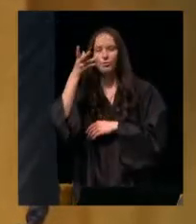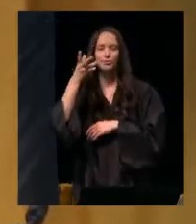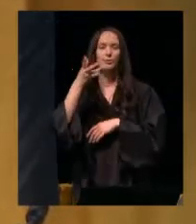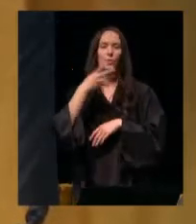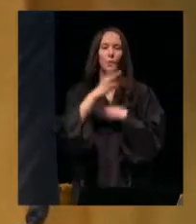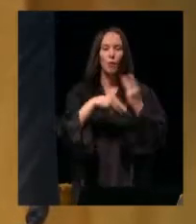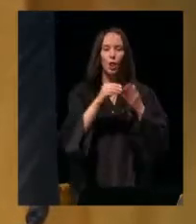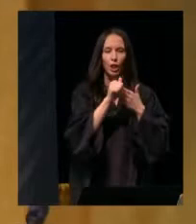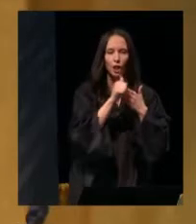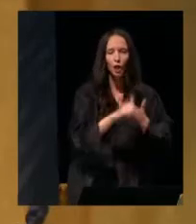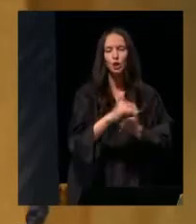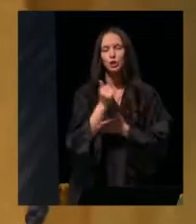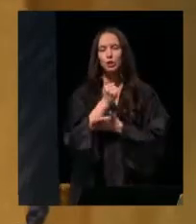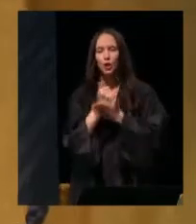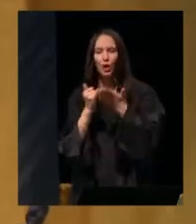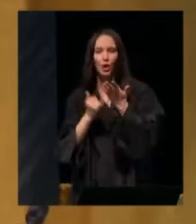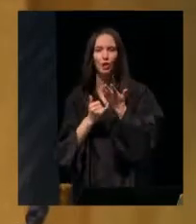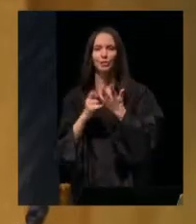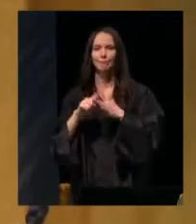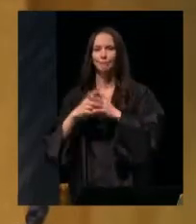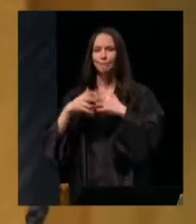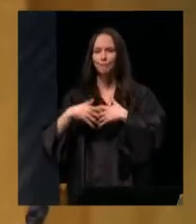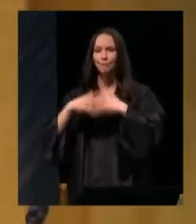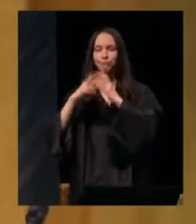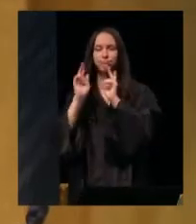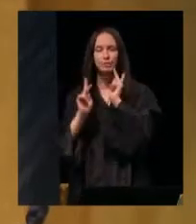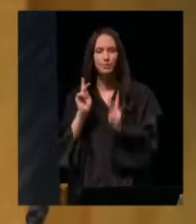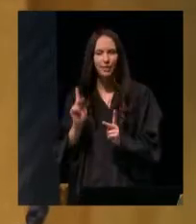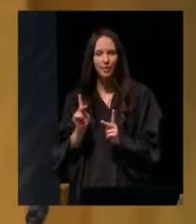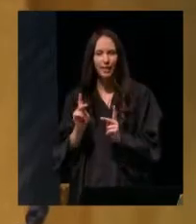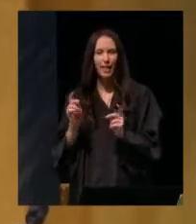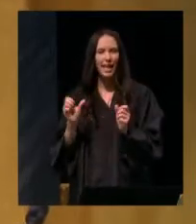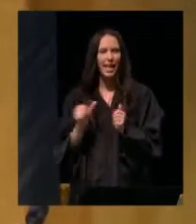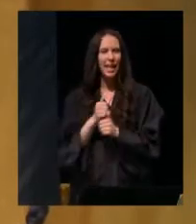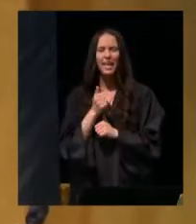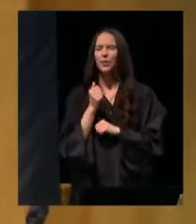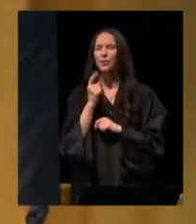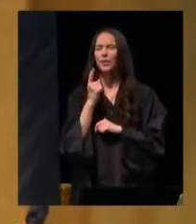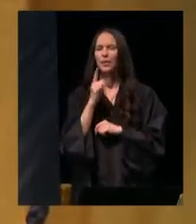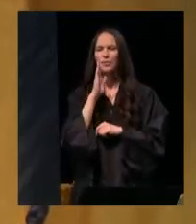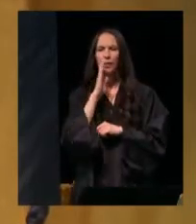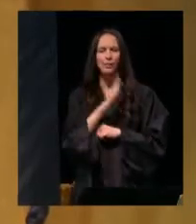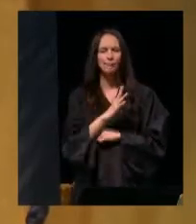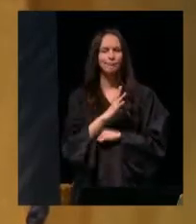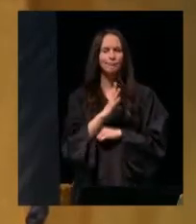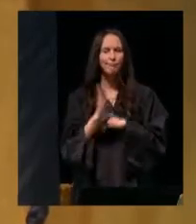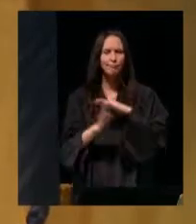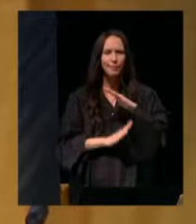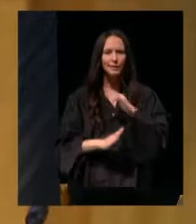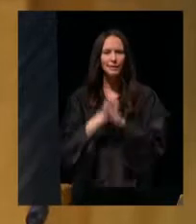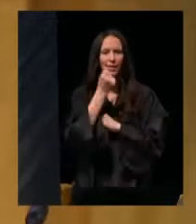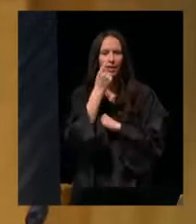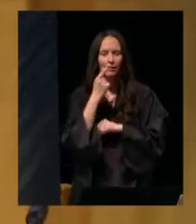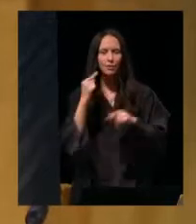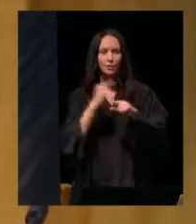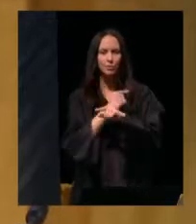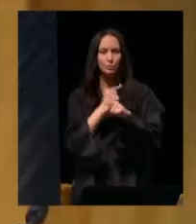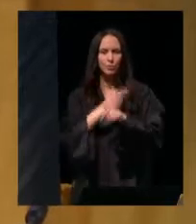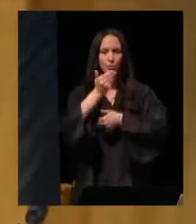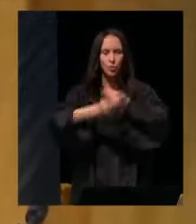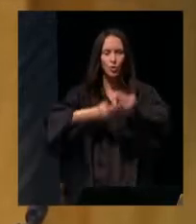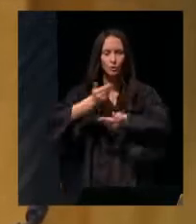entrepreneurs, and artists of tomorrow. Anyone with the most rudimentary understanding of geometric